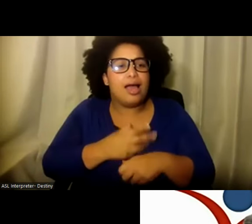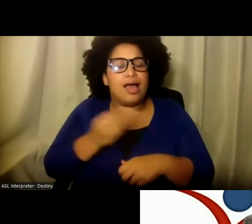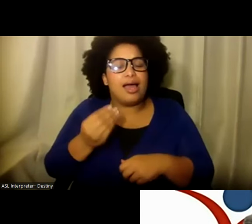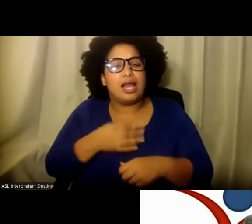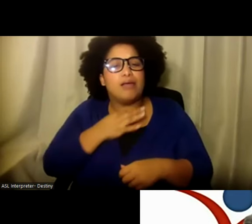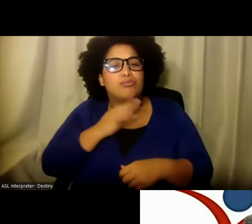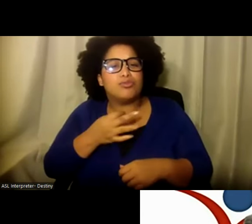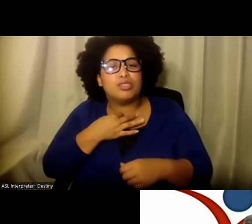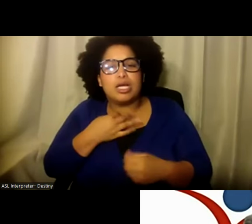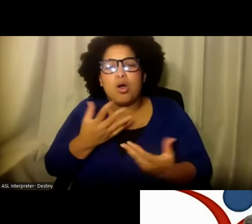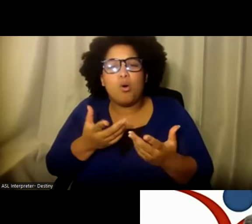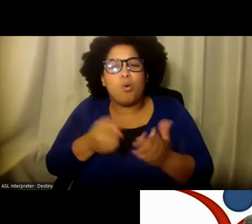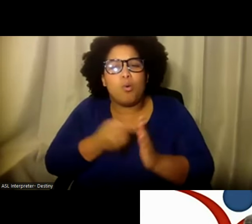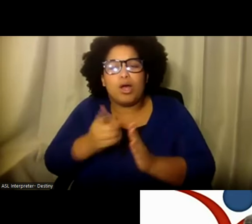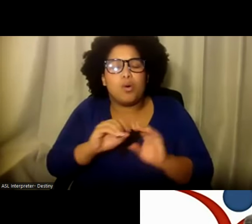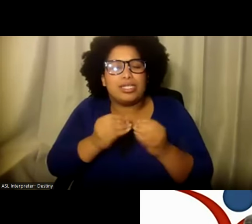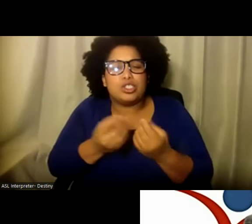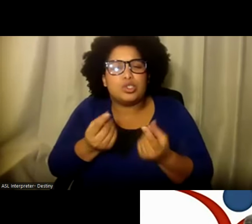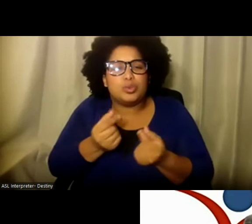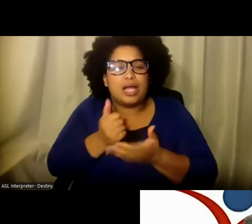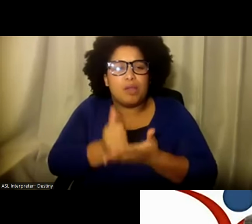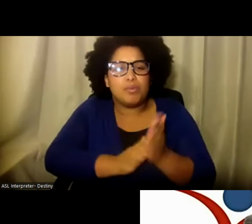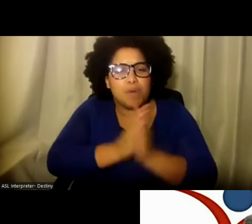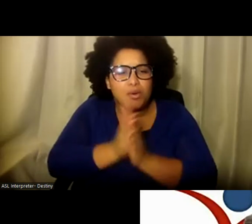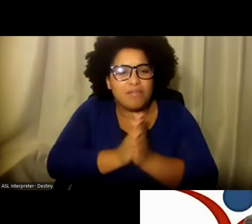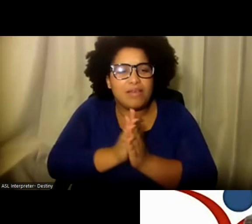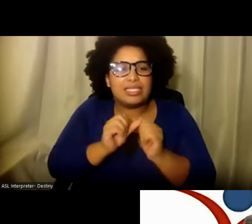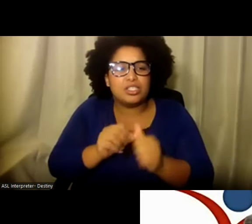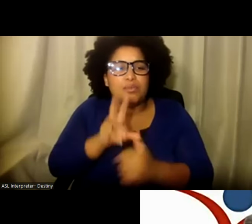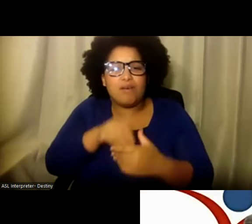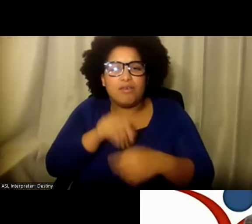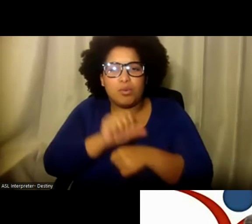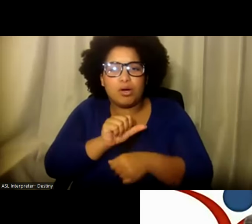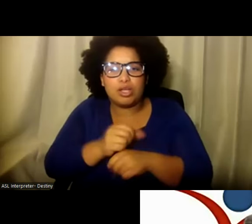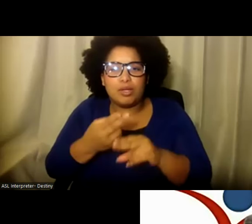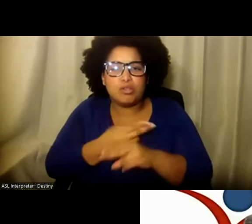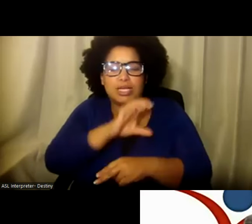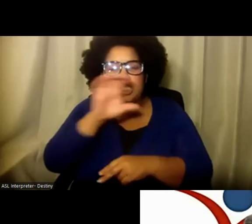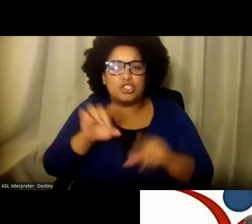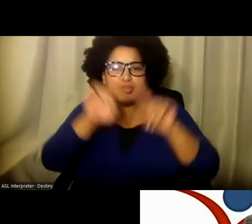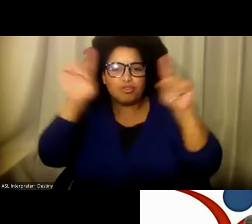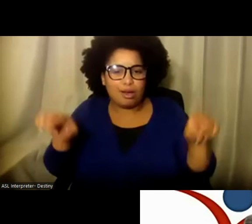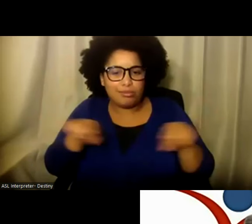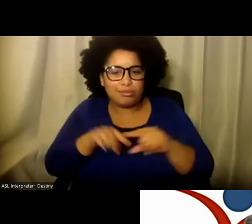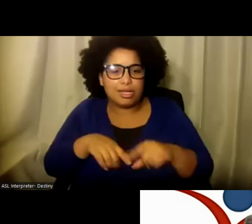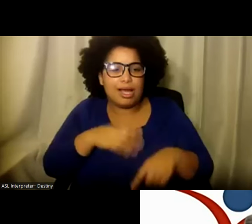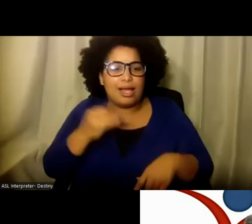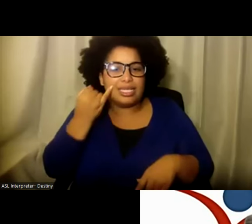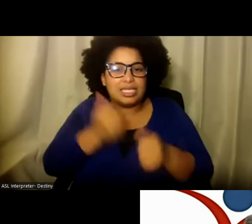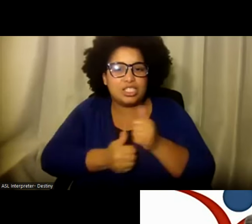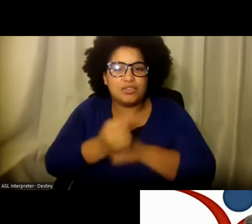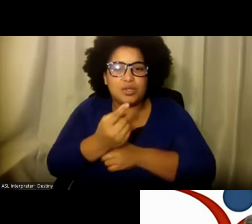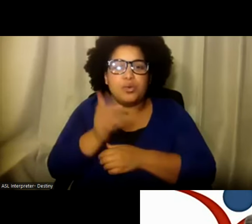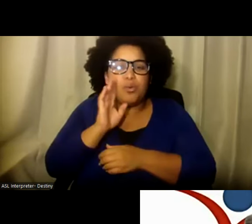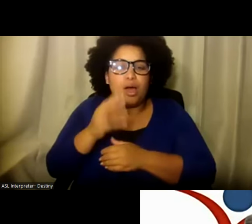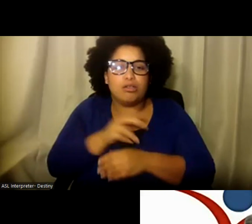that keeps you motivated and engaged in your work. So I'm just gonna kind of use my Zoom screen here, and if each of you would